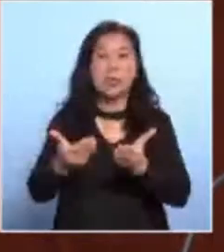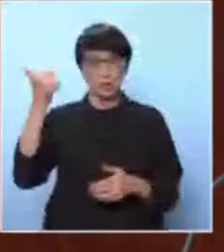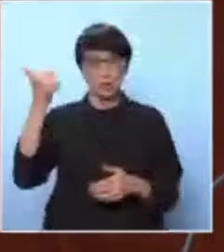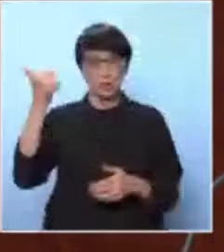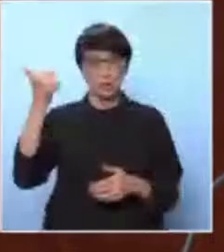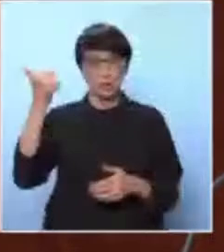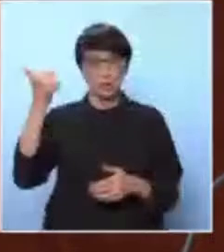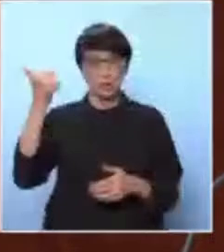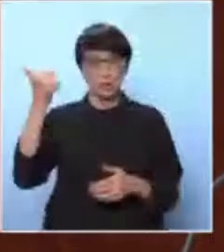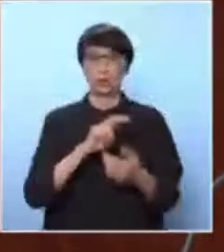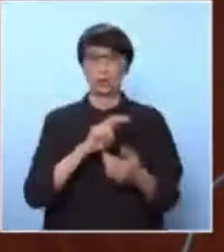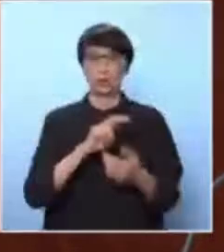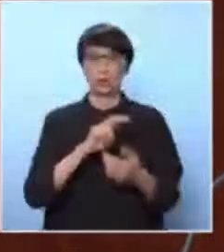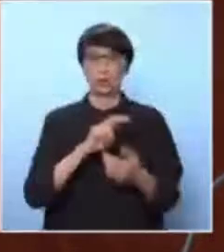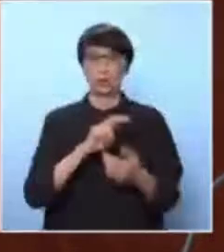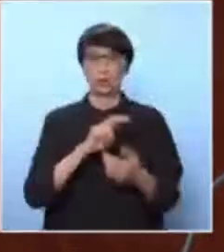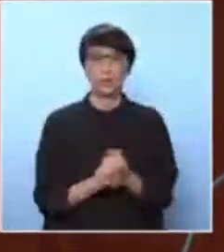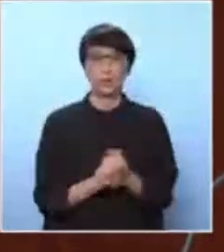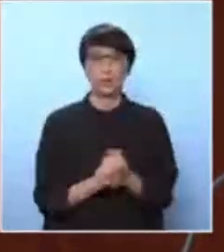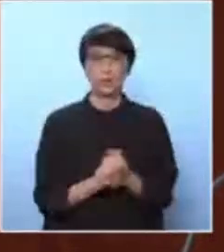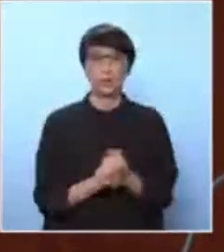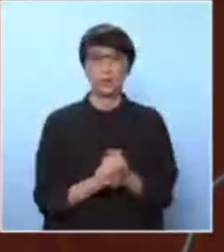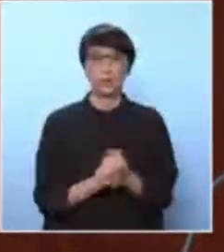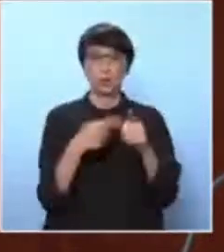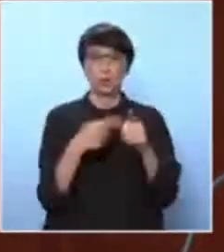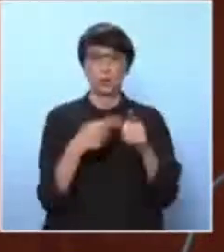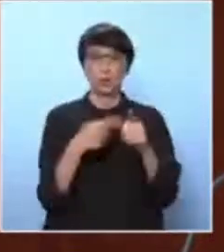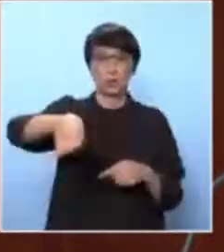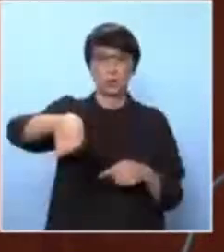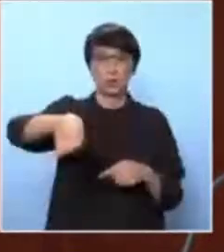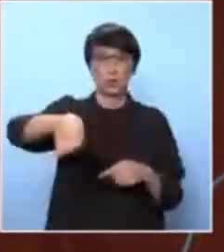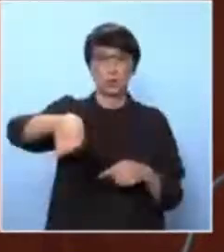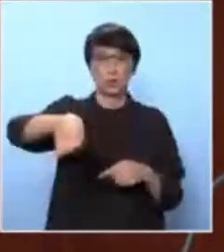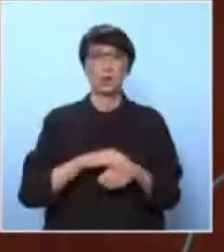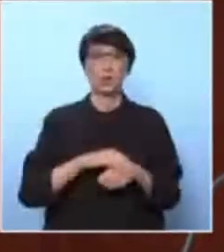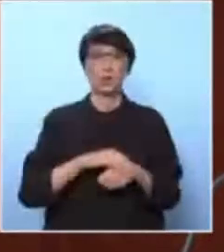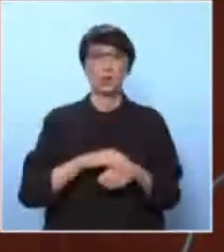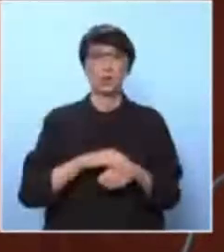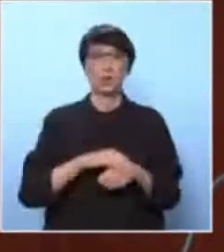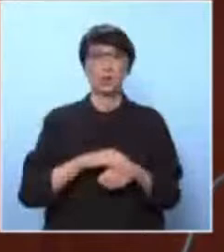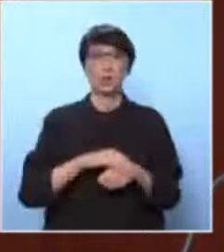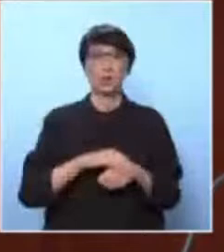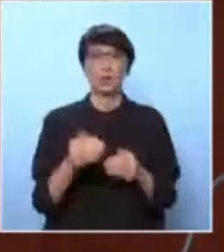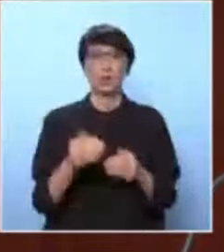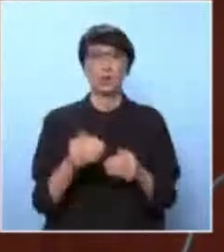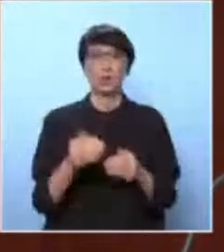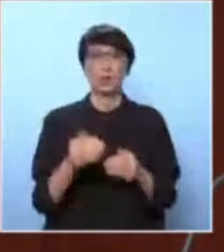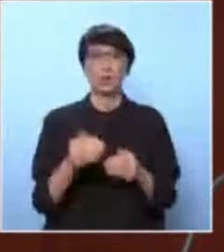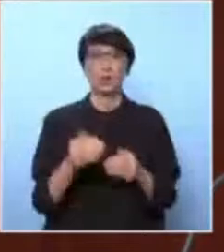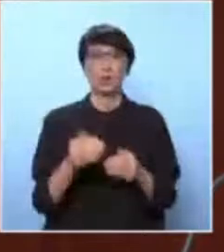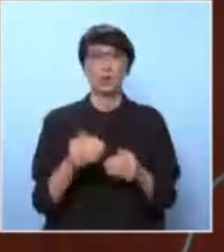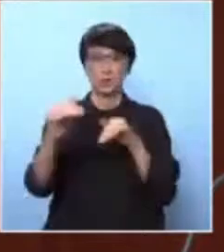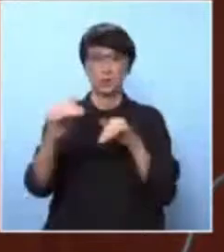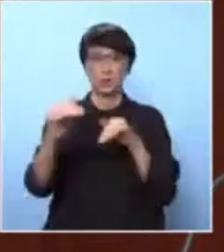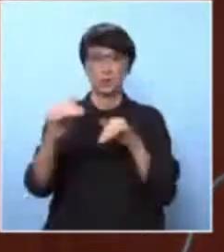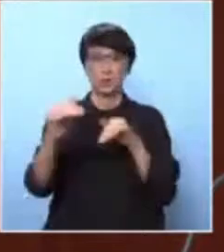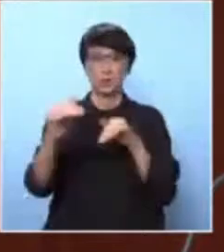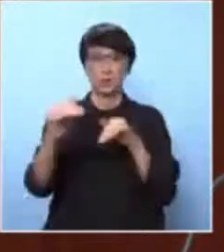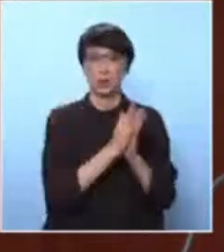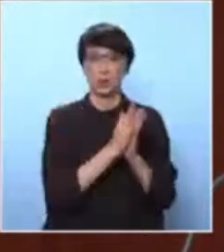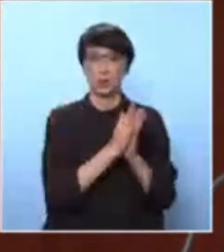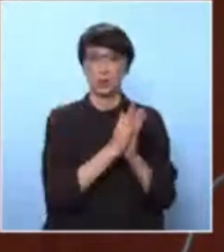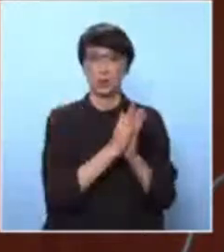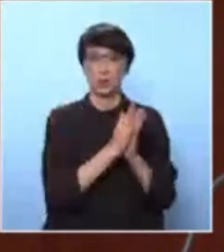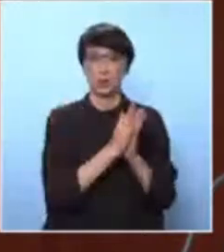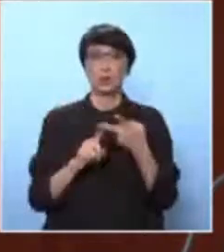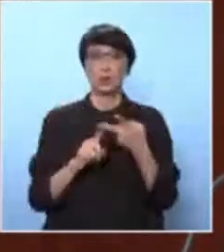maritime industry, and promote exchanges and collaboration among maritime industries in the GBA and around the world. 2. Promote the